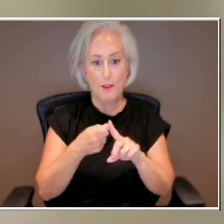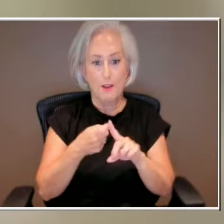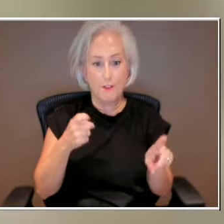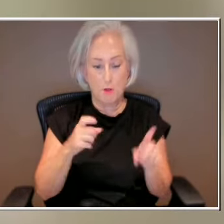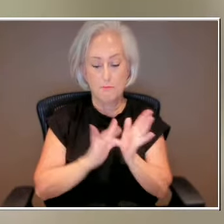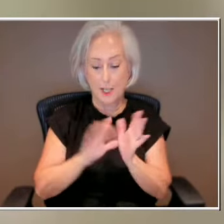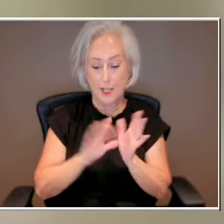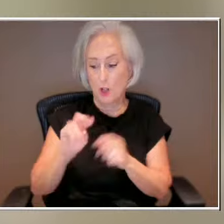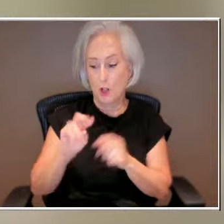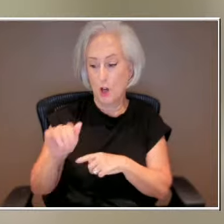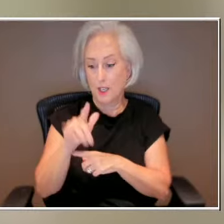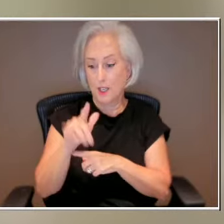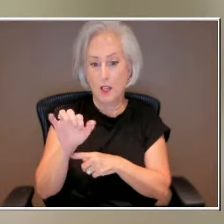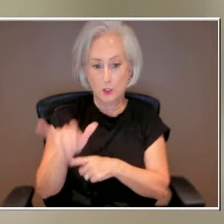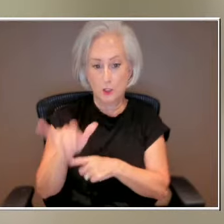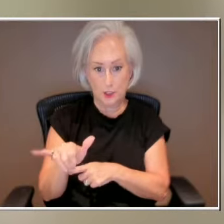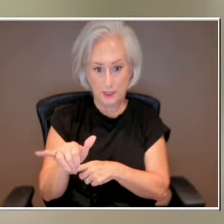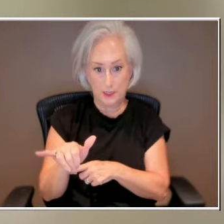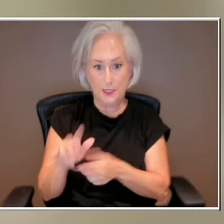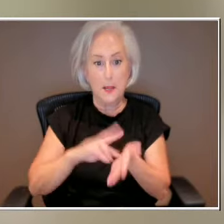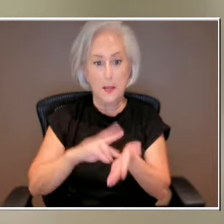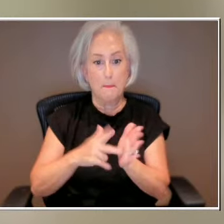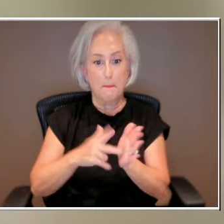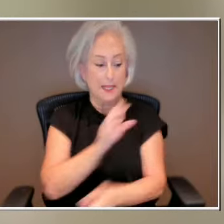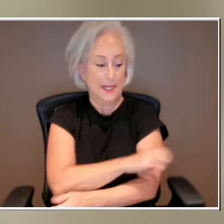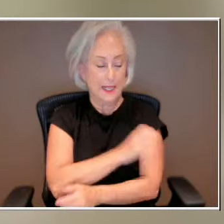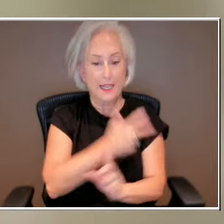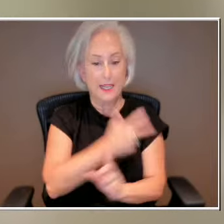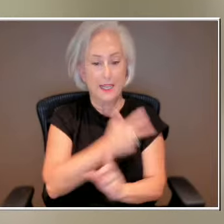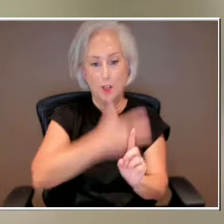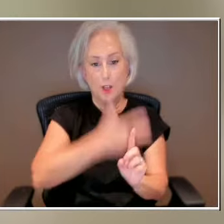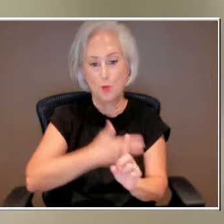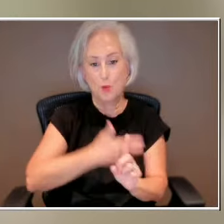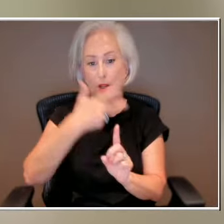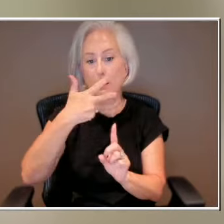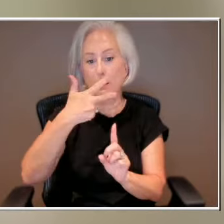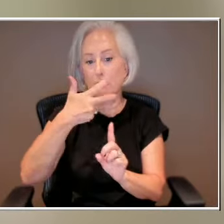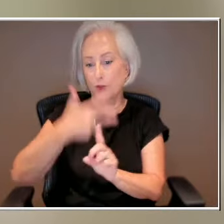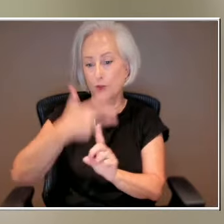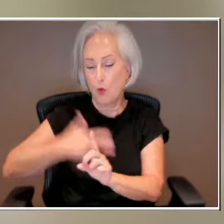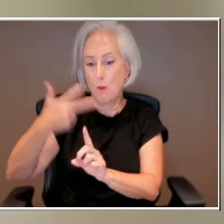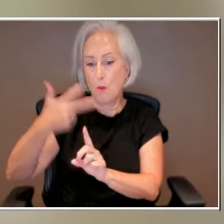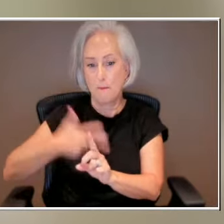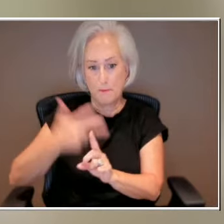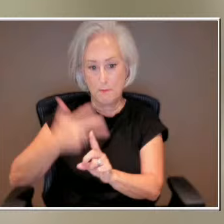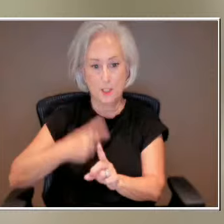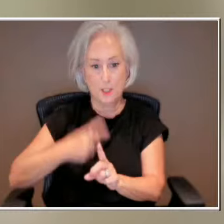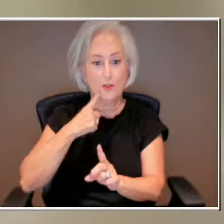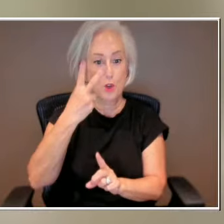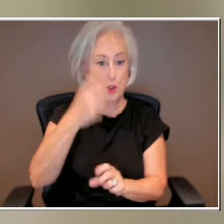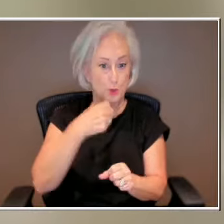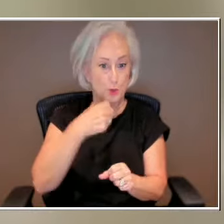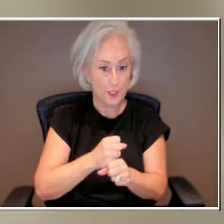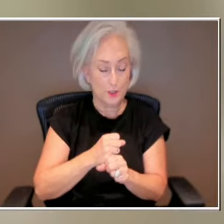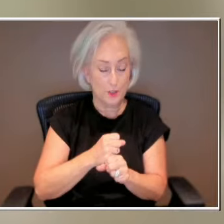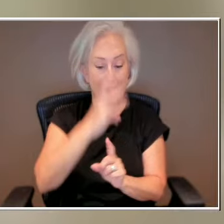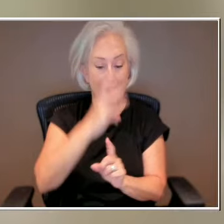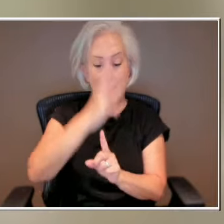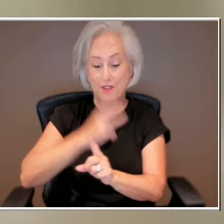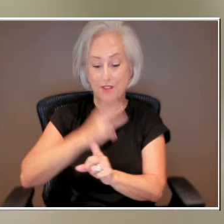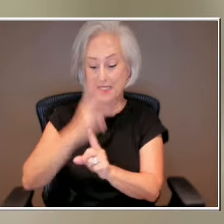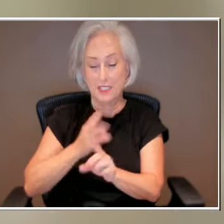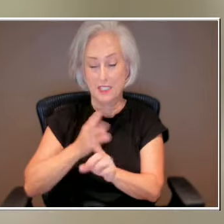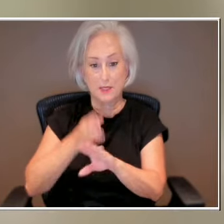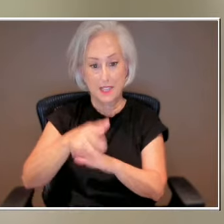is a clinic visit every 3 to 4 months for 2 years after diagnosis, every 6 months after that, till year